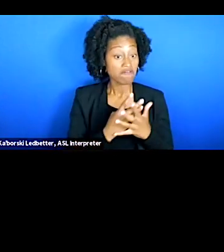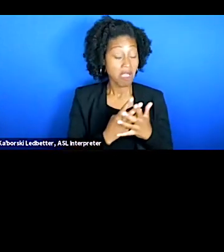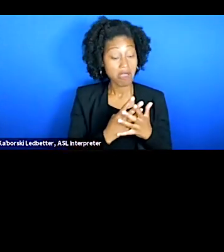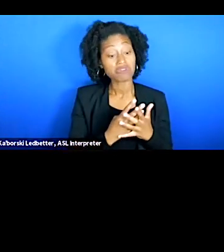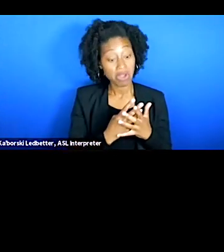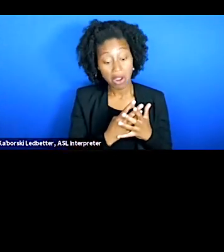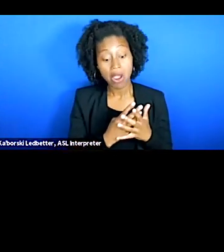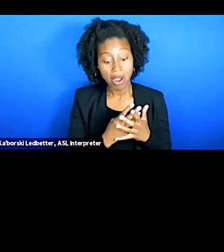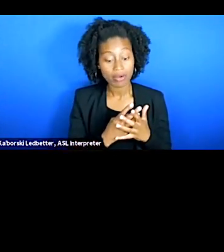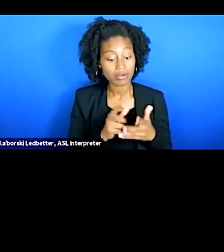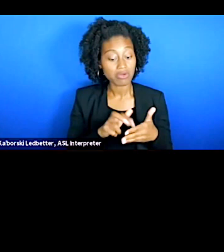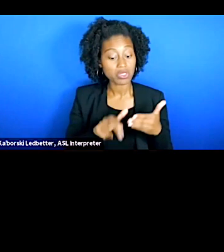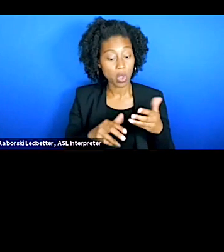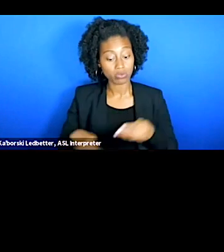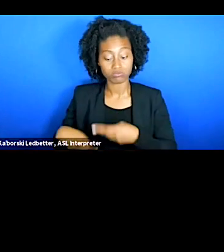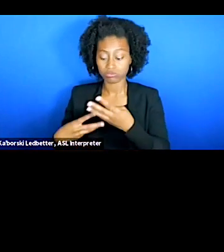be our start set.